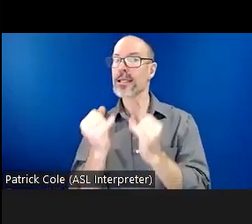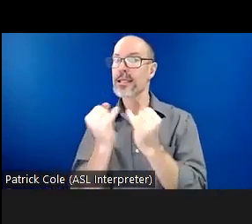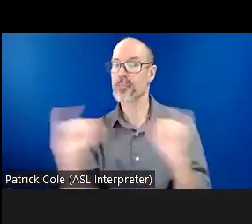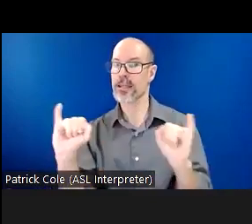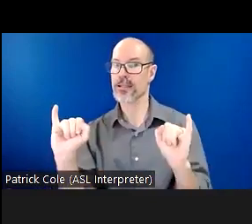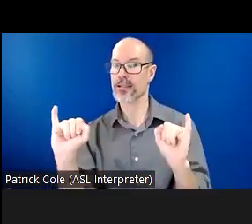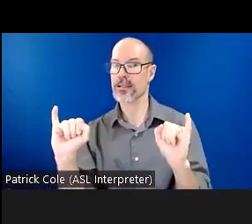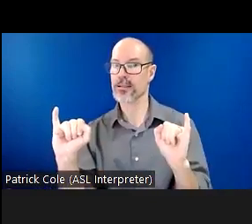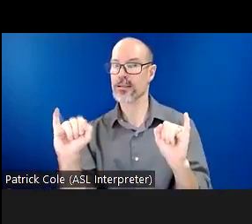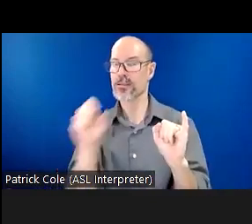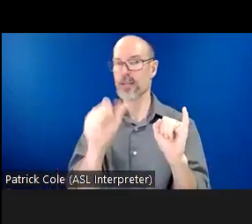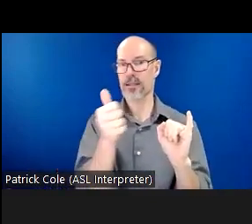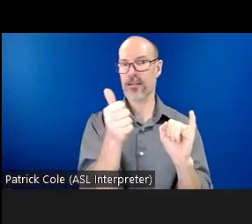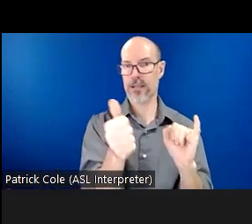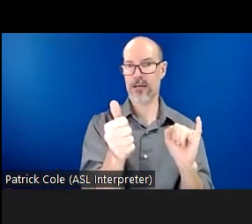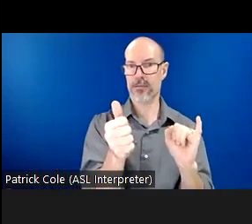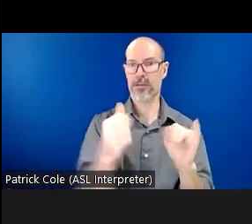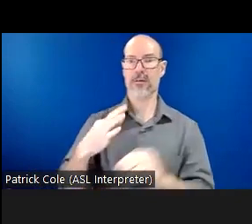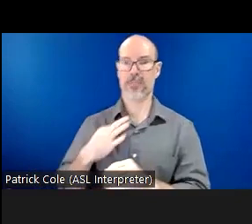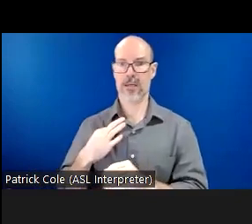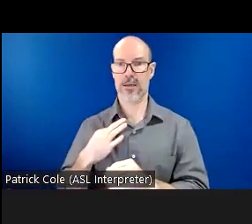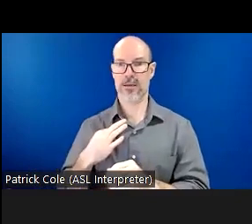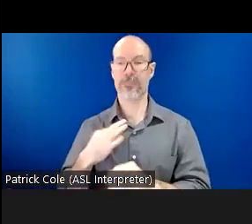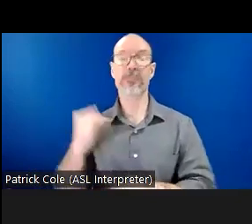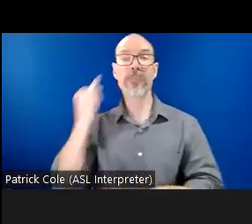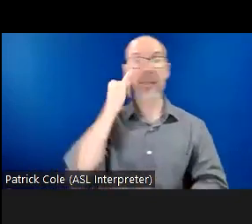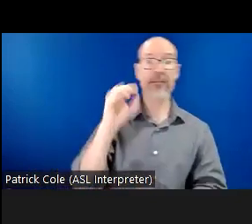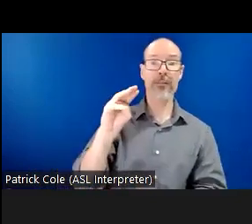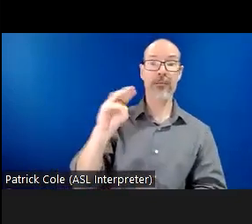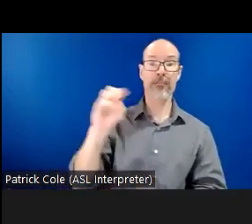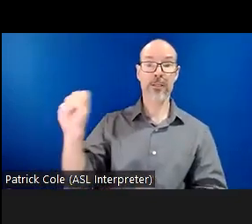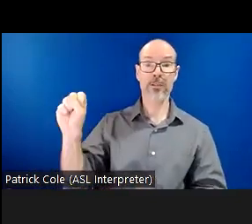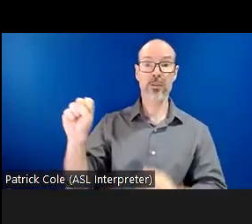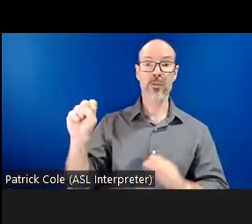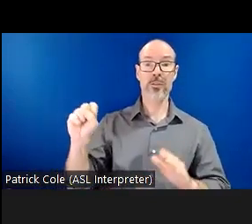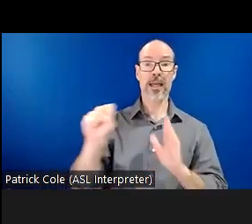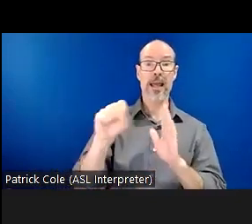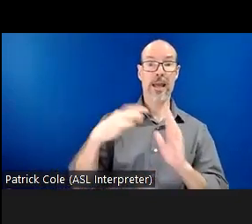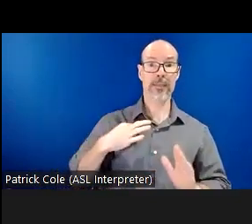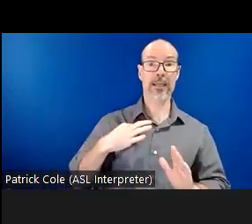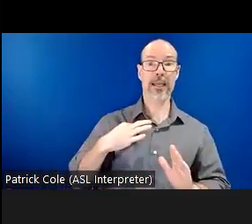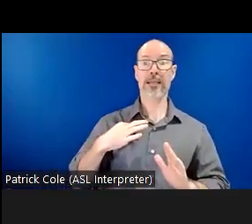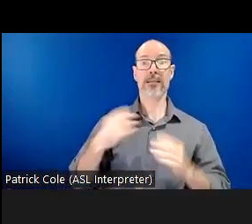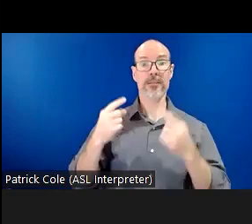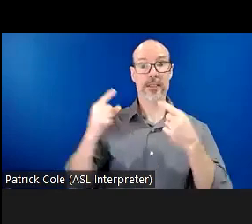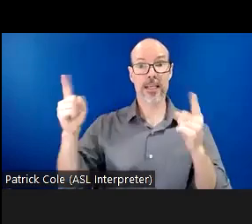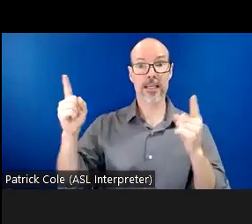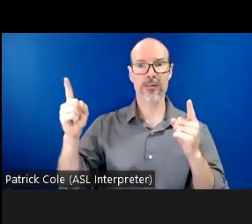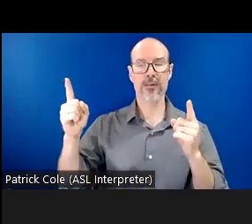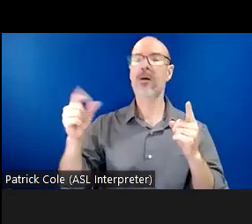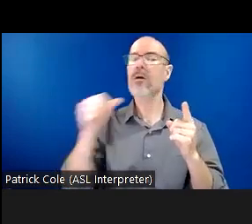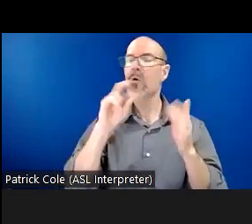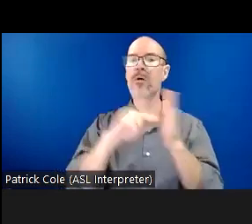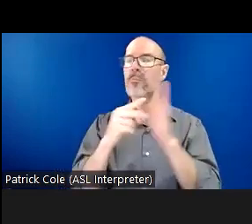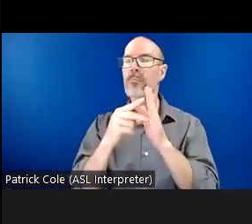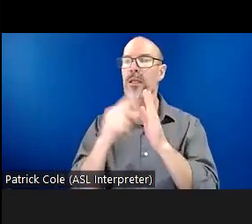The state applications, if they're successful, will not really transfer money directly to a city